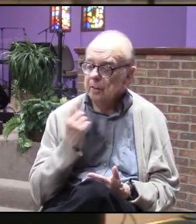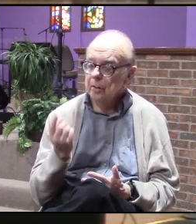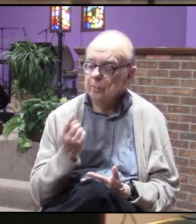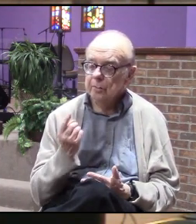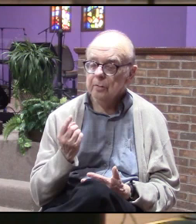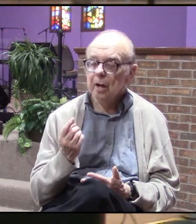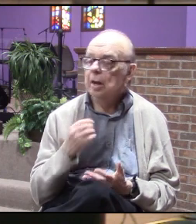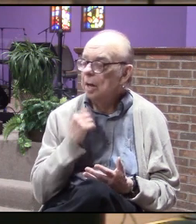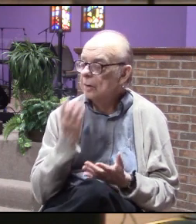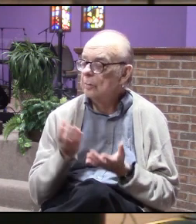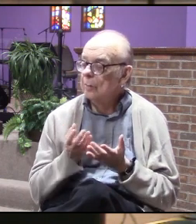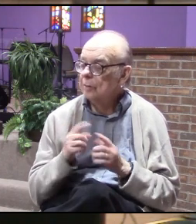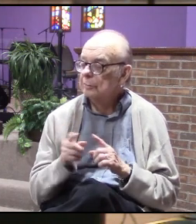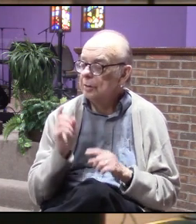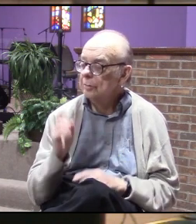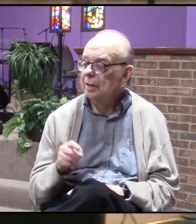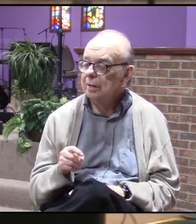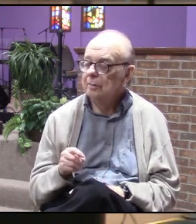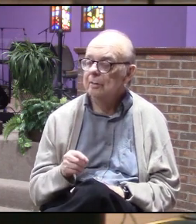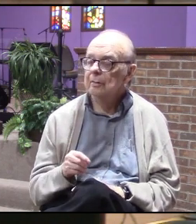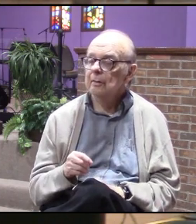your needs.